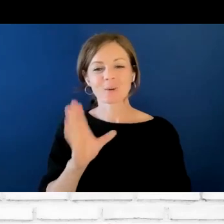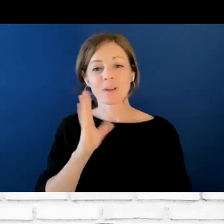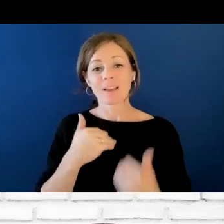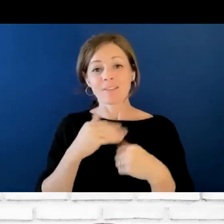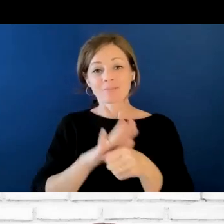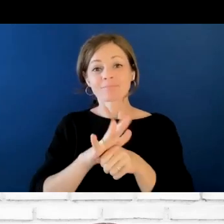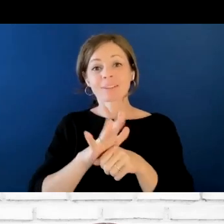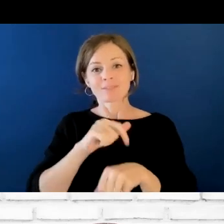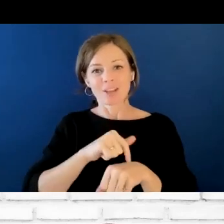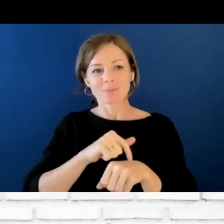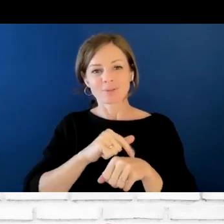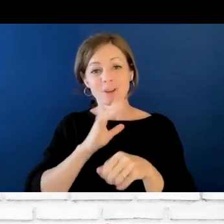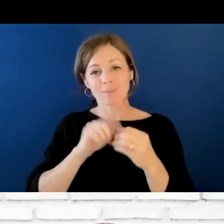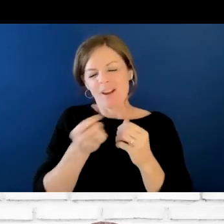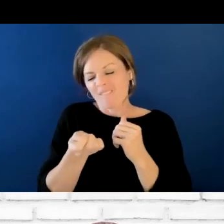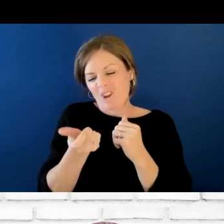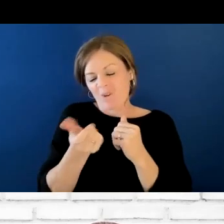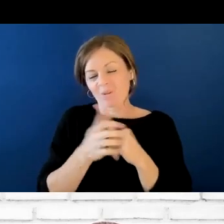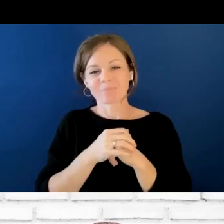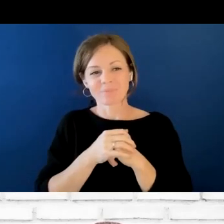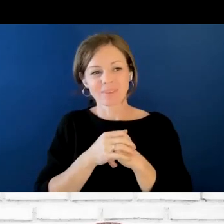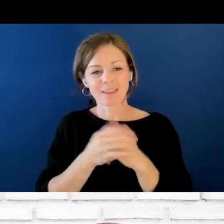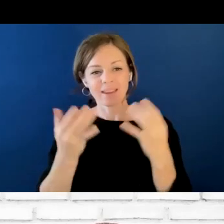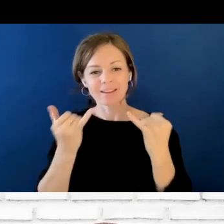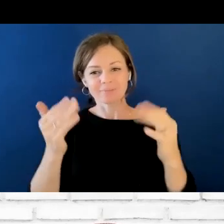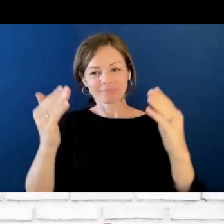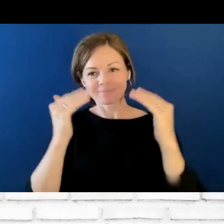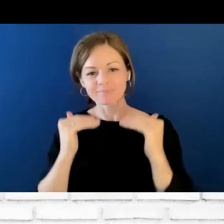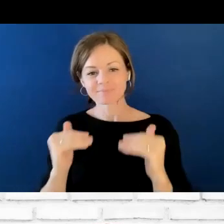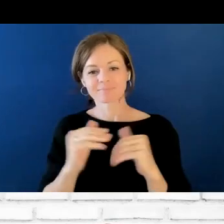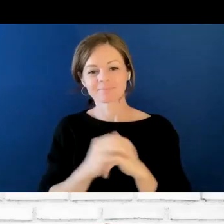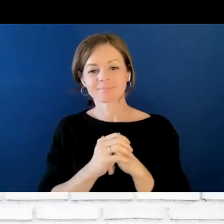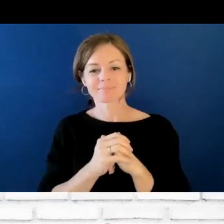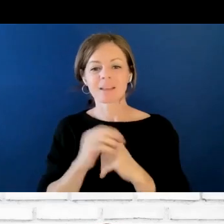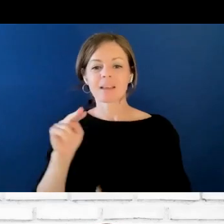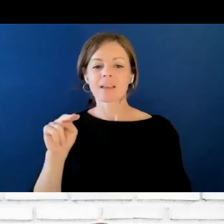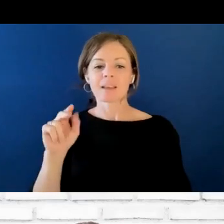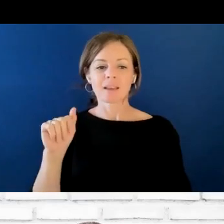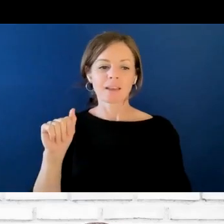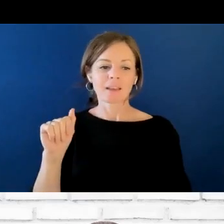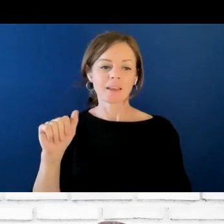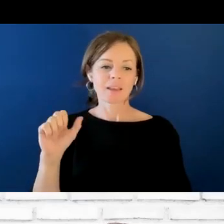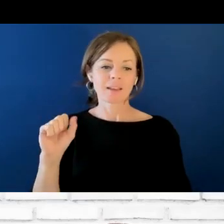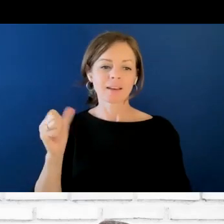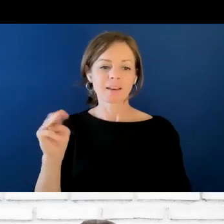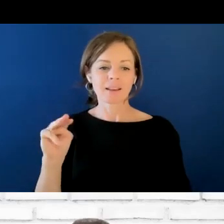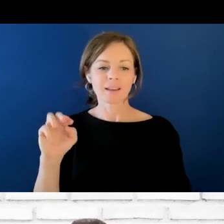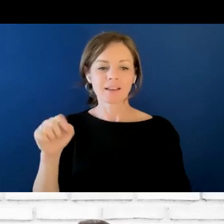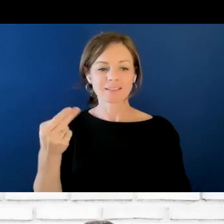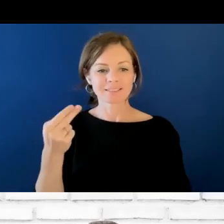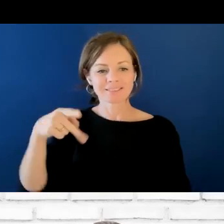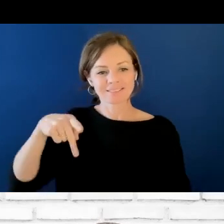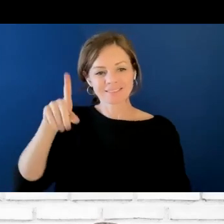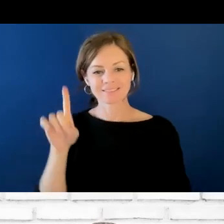them. But let's go ahead and move next to our NASPID update. And this will be given to us by our Executive Director of